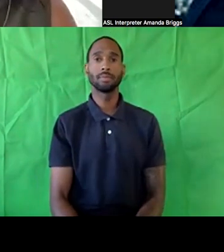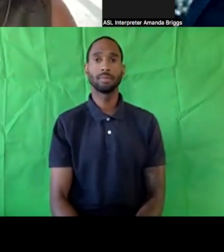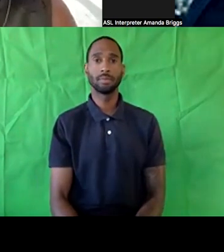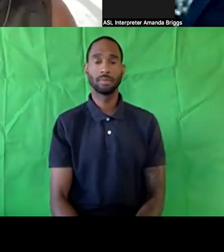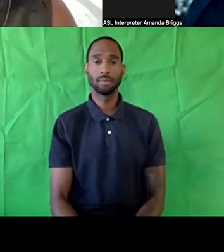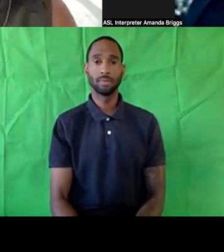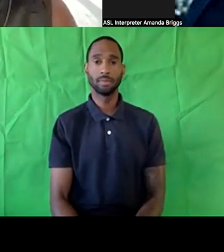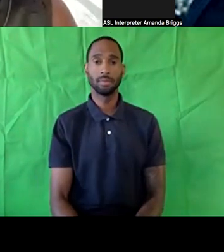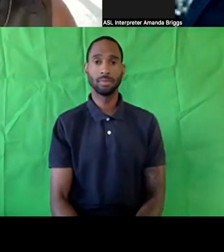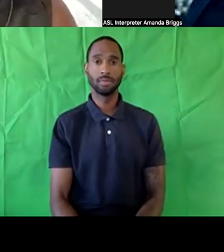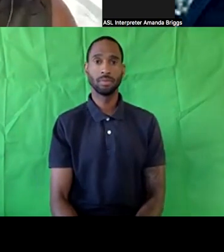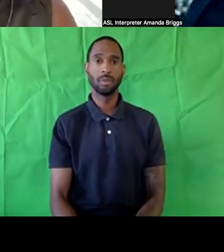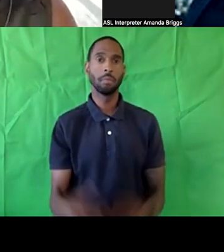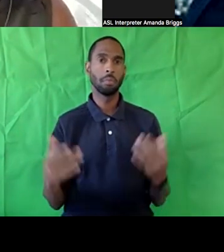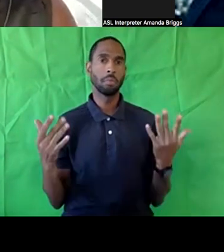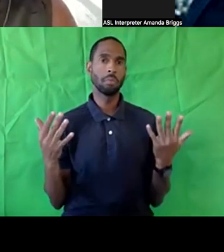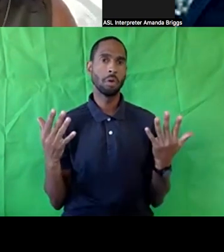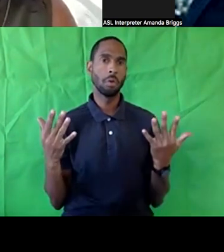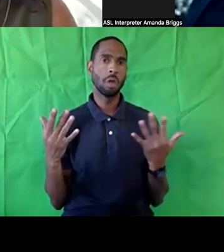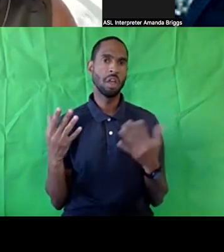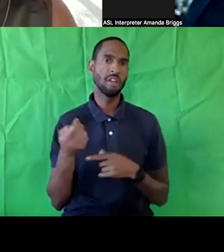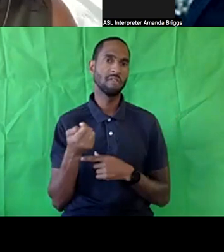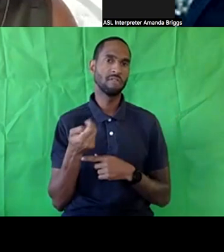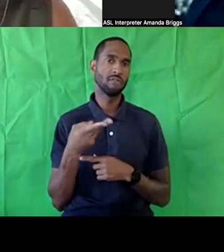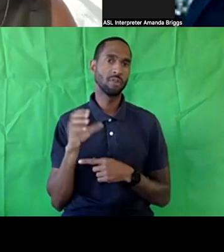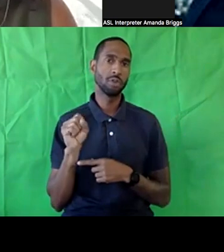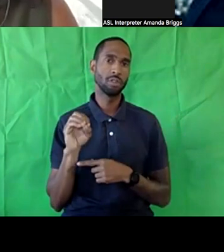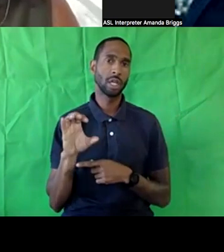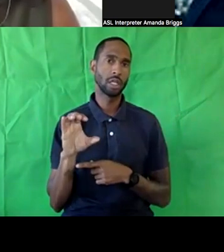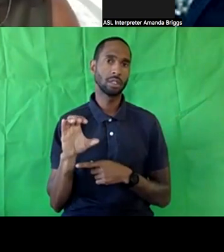I'm gonna hold maybe for just a couple more seconds.